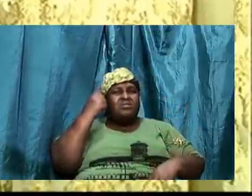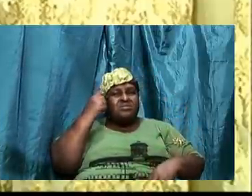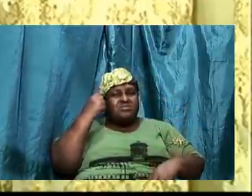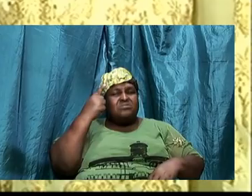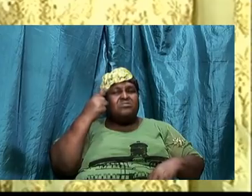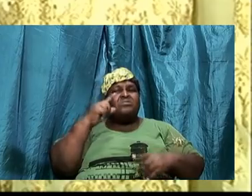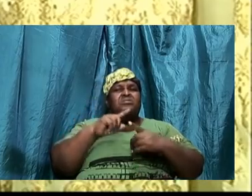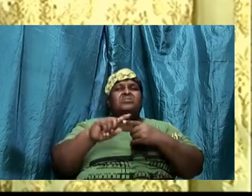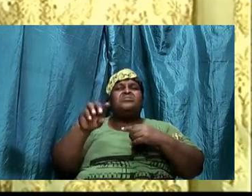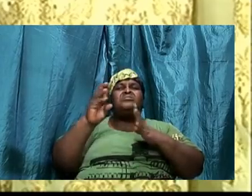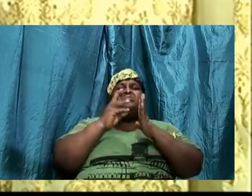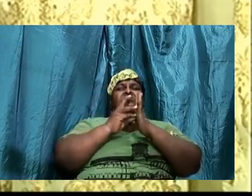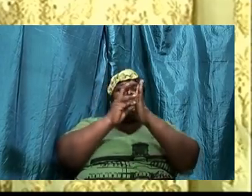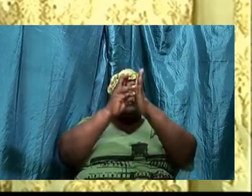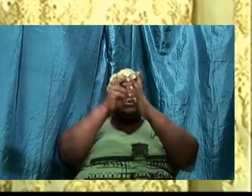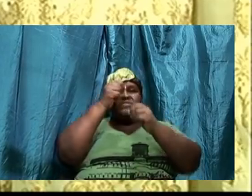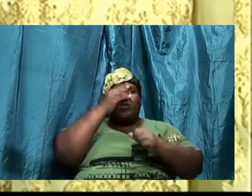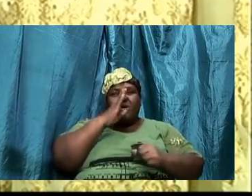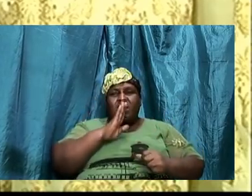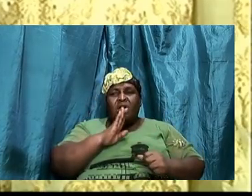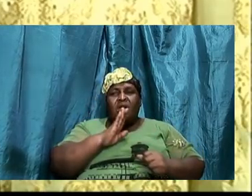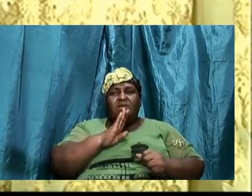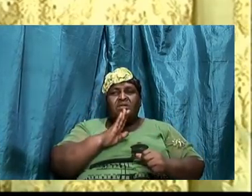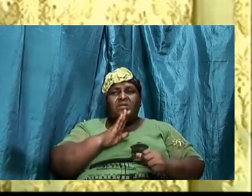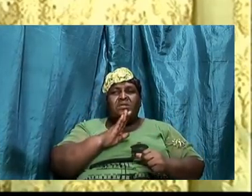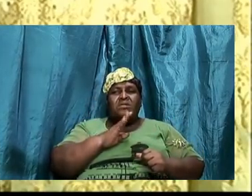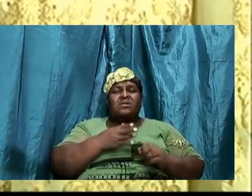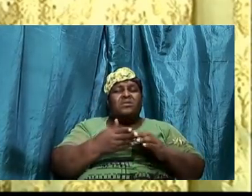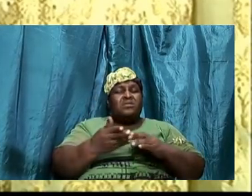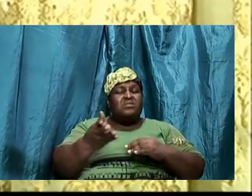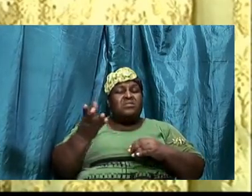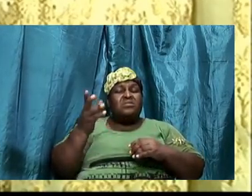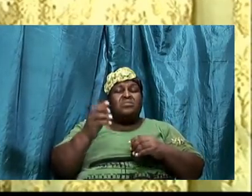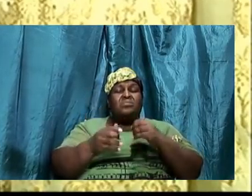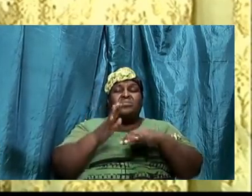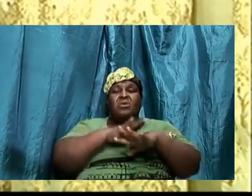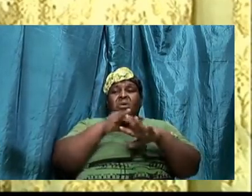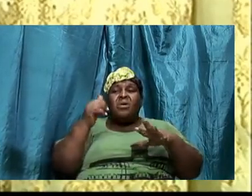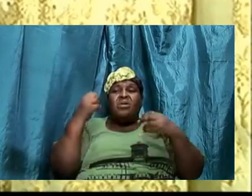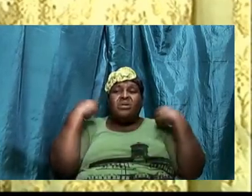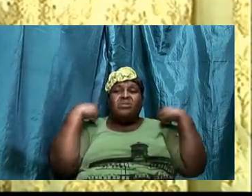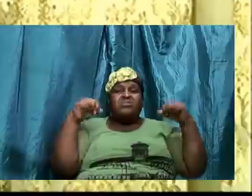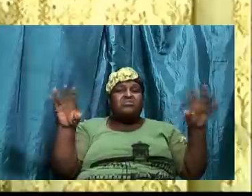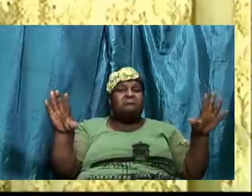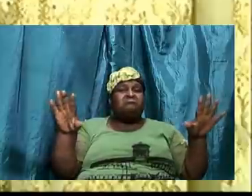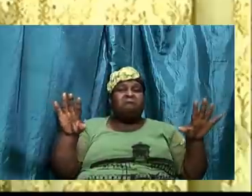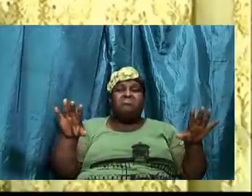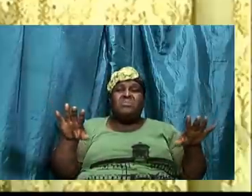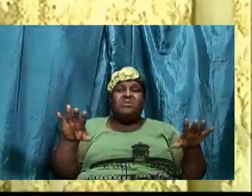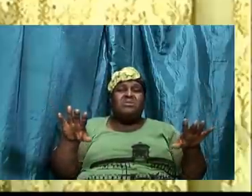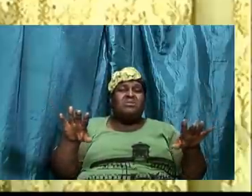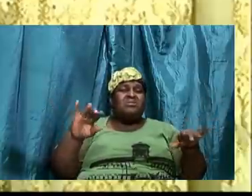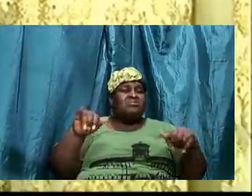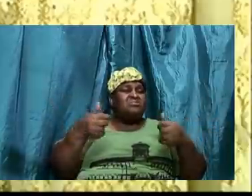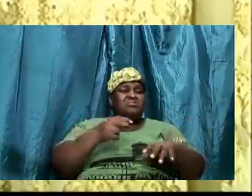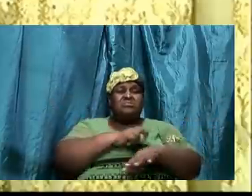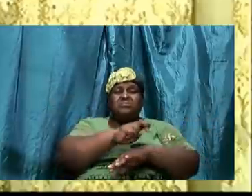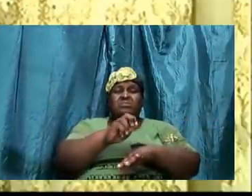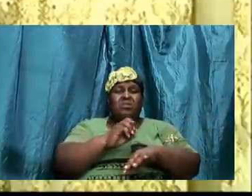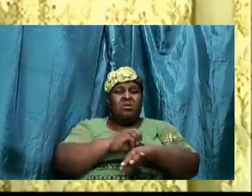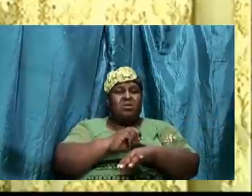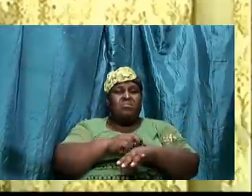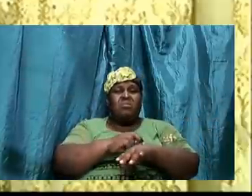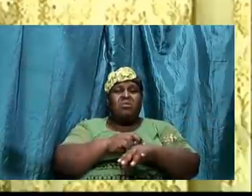will of God. Then there is what we call angels, which I say, you know, is just the regular angels.